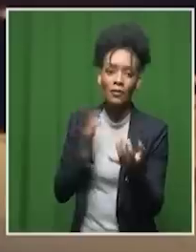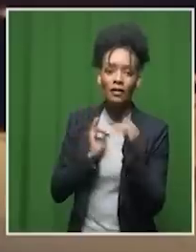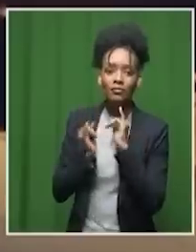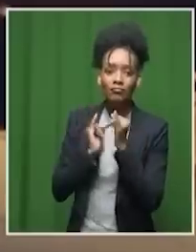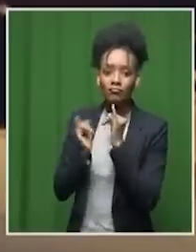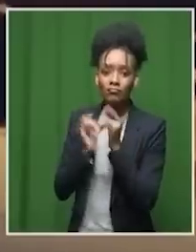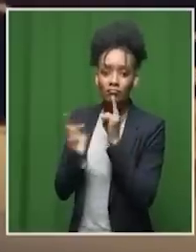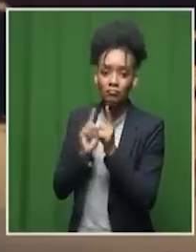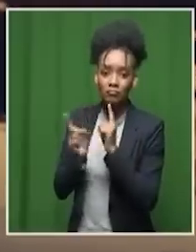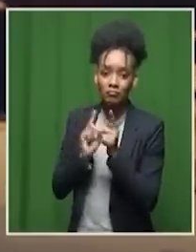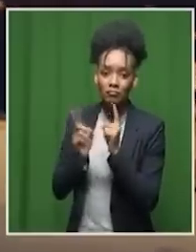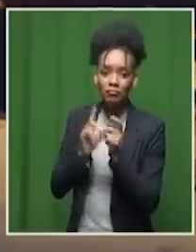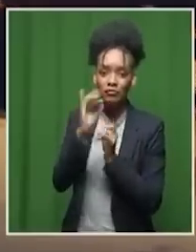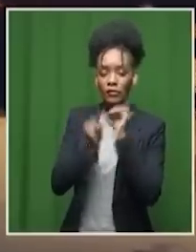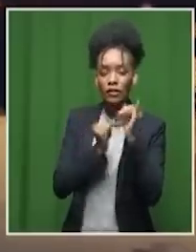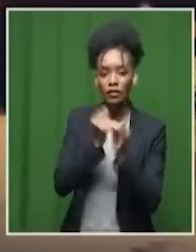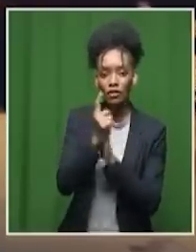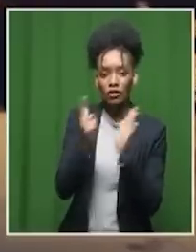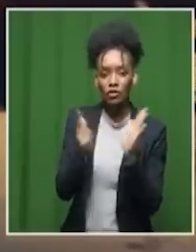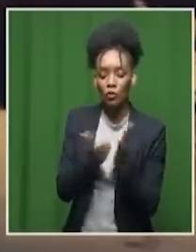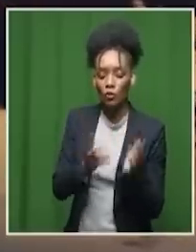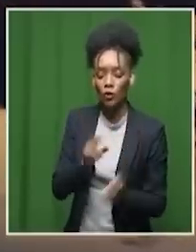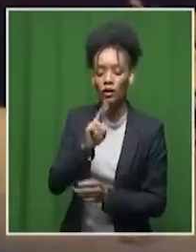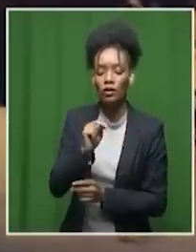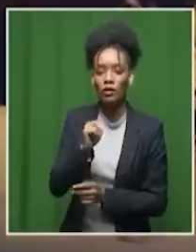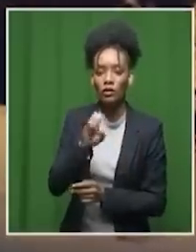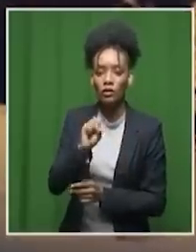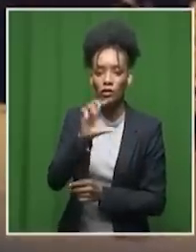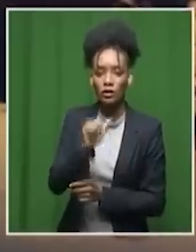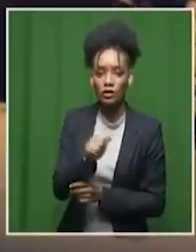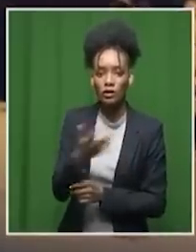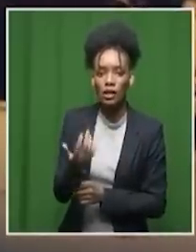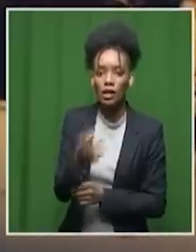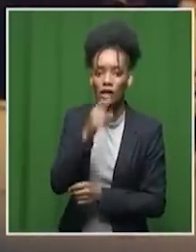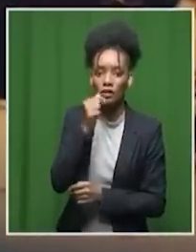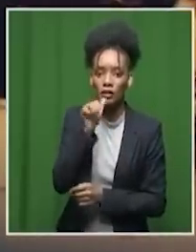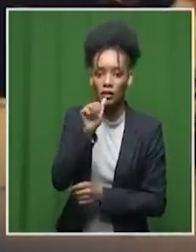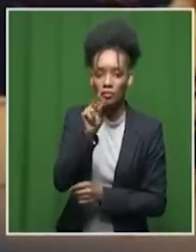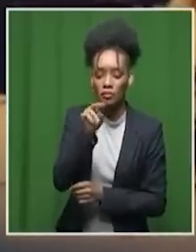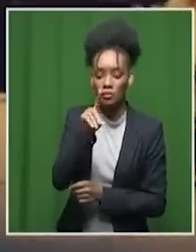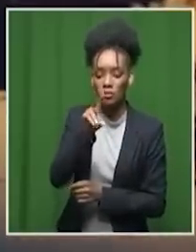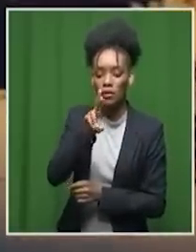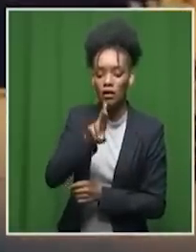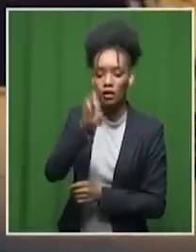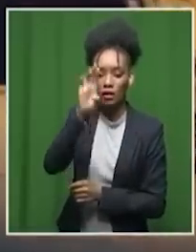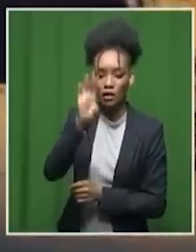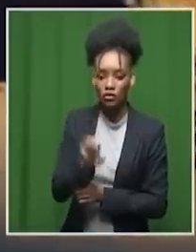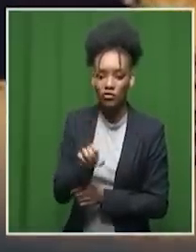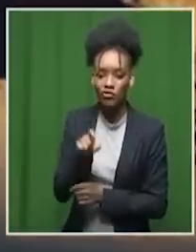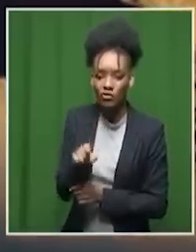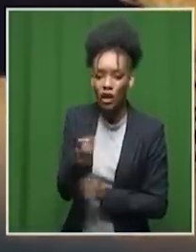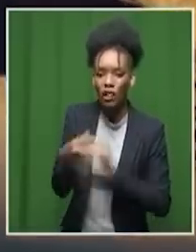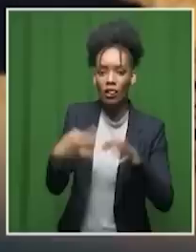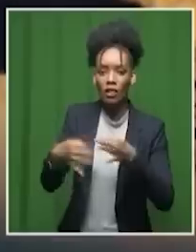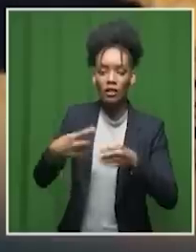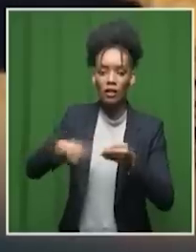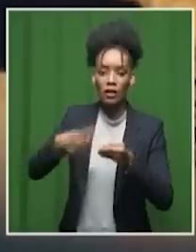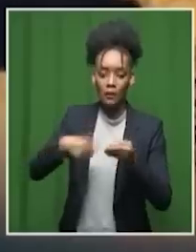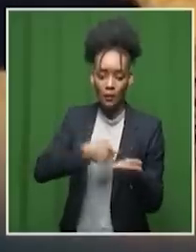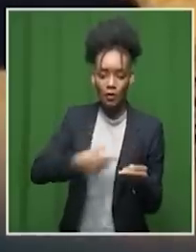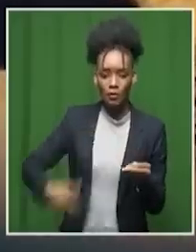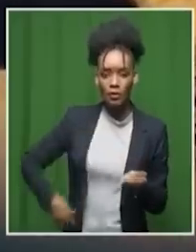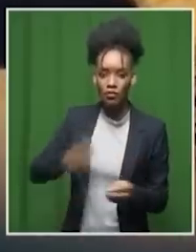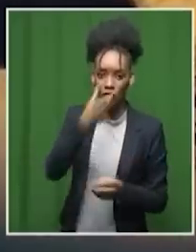of International Law at Unisa, Professor Andre Thomashausen, he penned a piece on President Cyril Ramaphosa, whom he